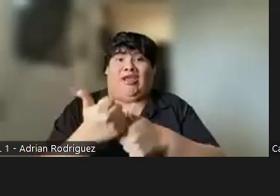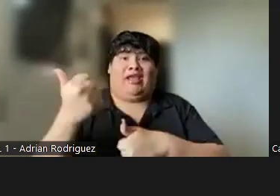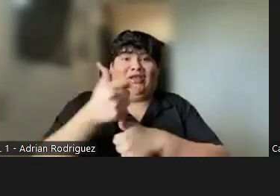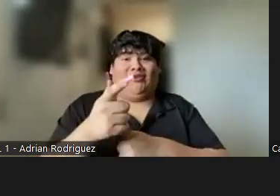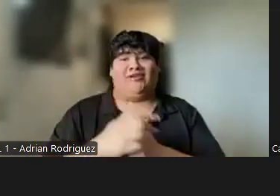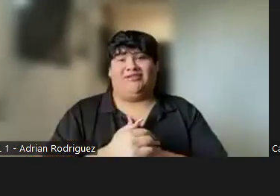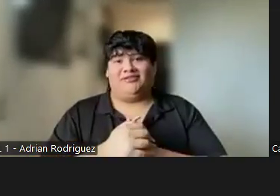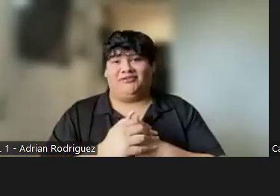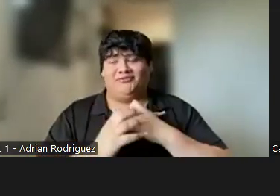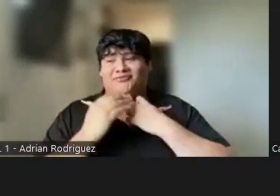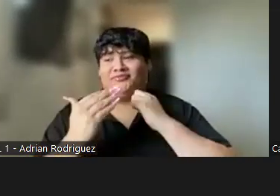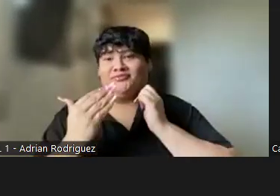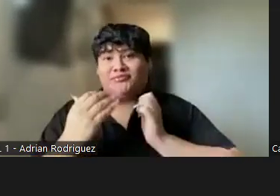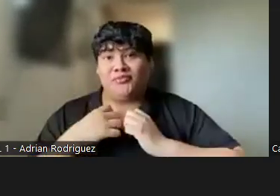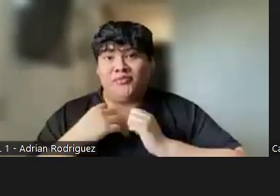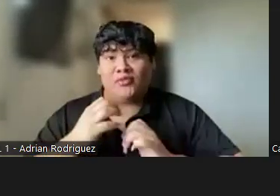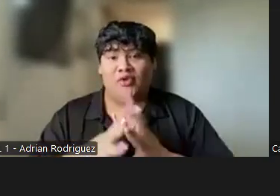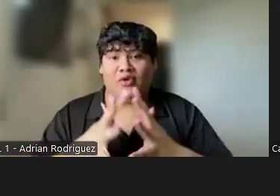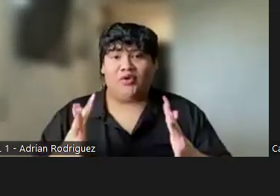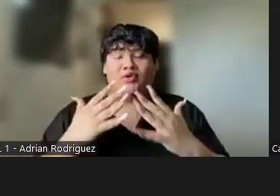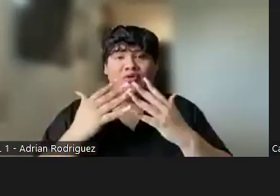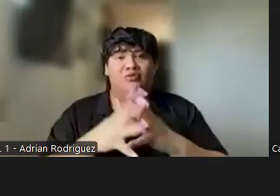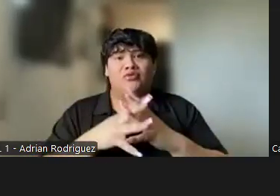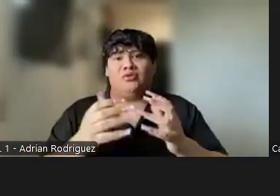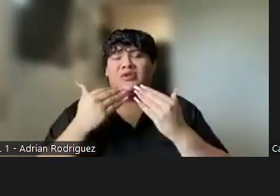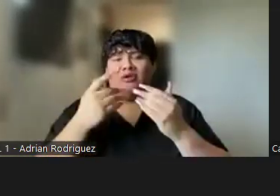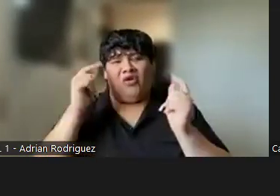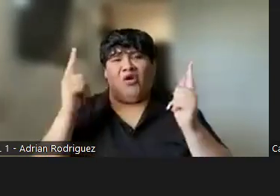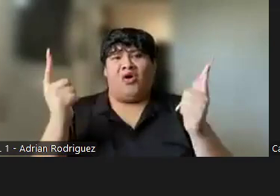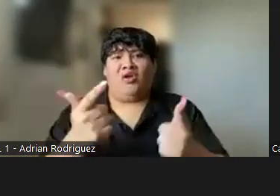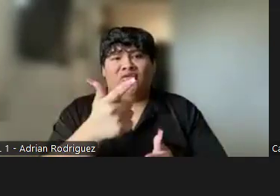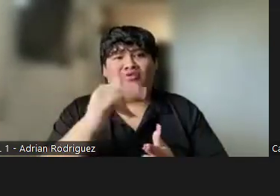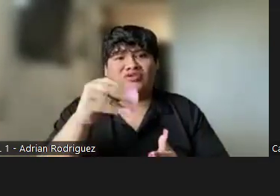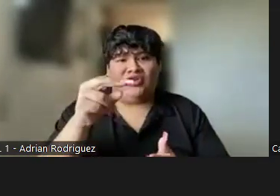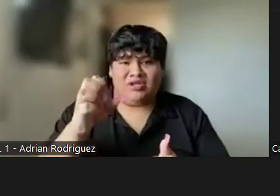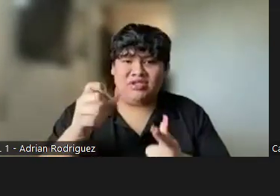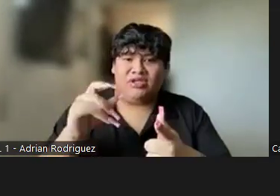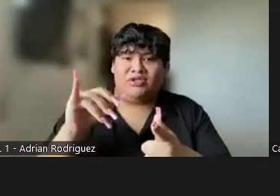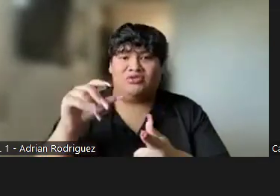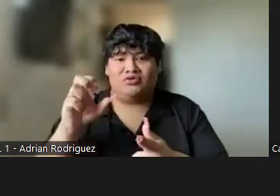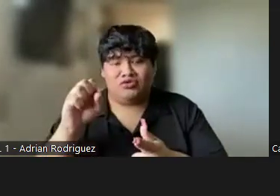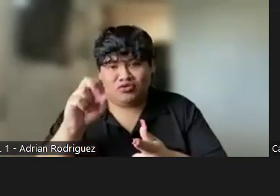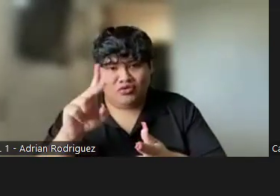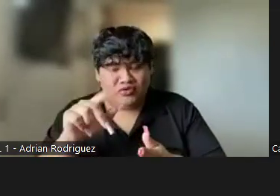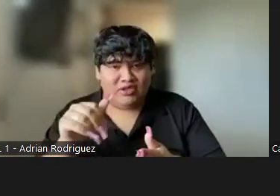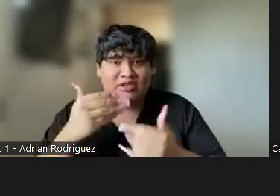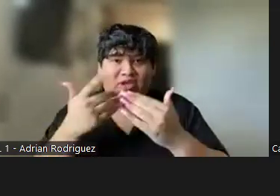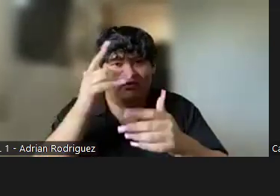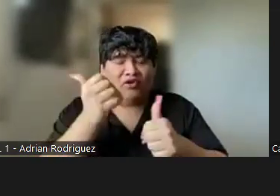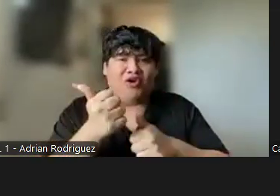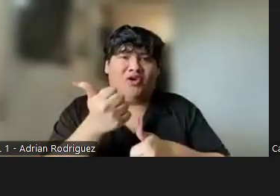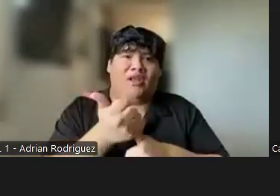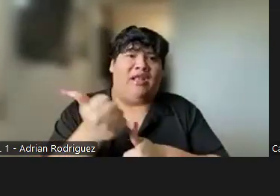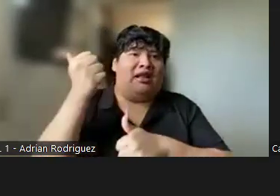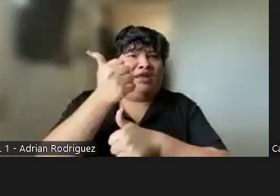Thank you so much. I'm so grateful to all of you, Secretary Johnson, Susan, and Fig, for your leadership, for your